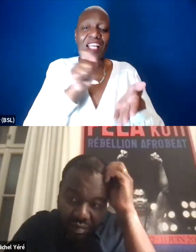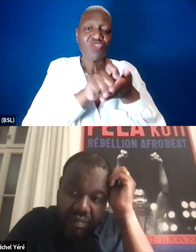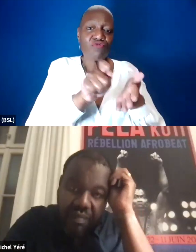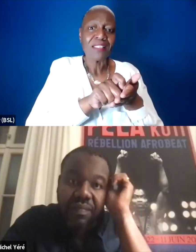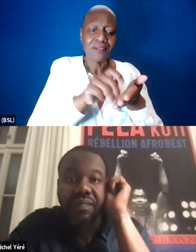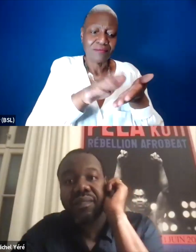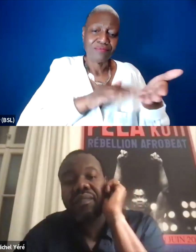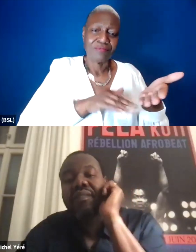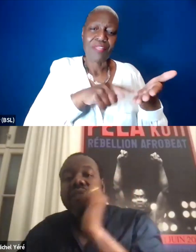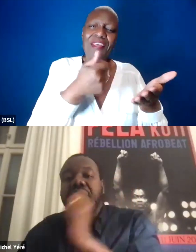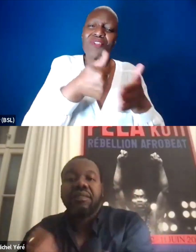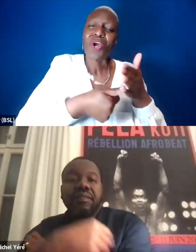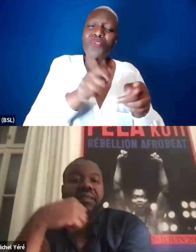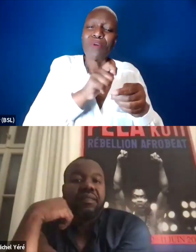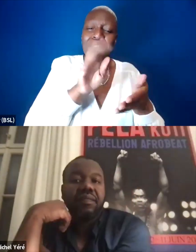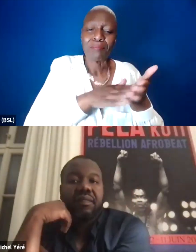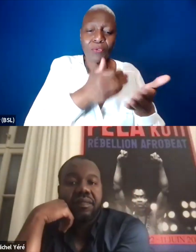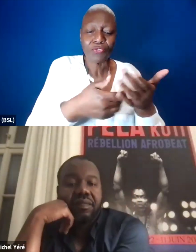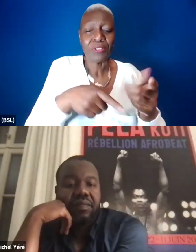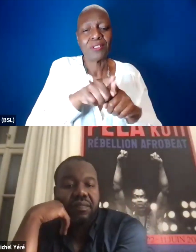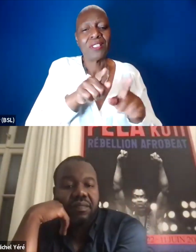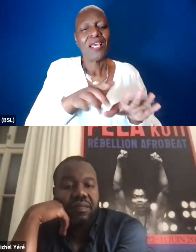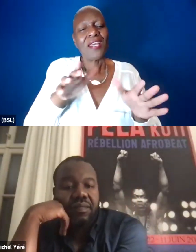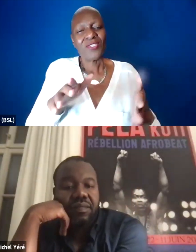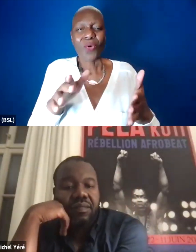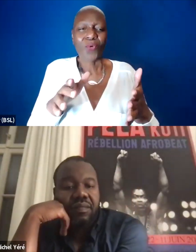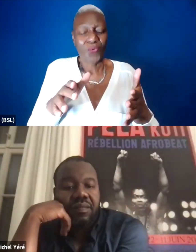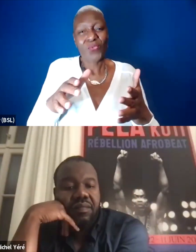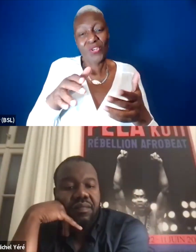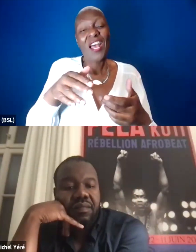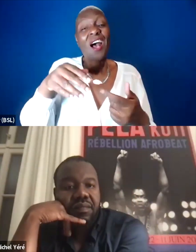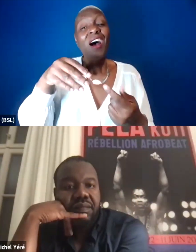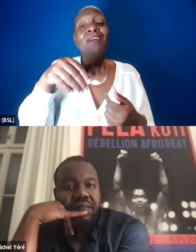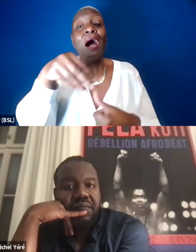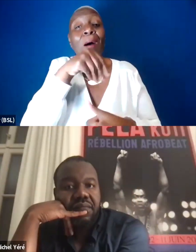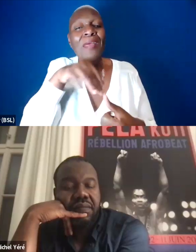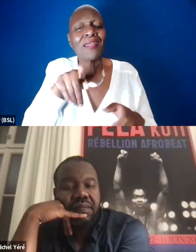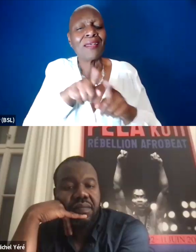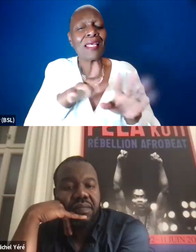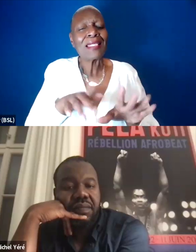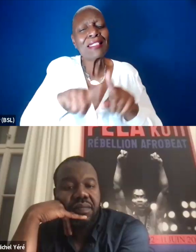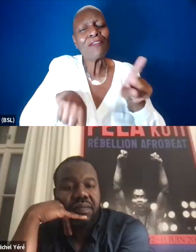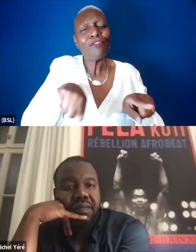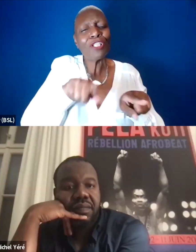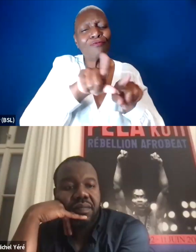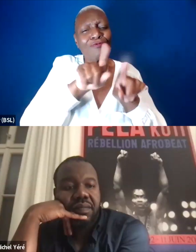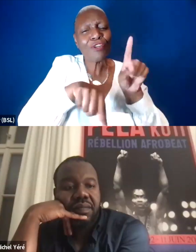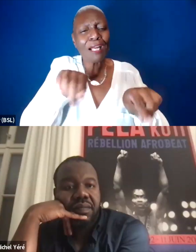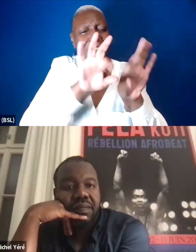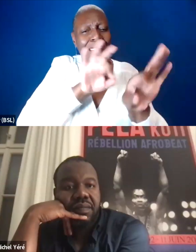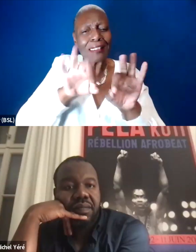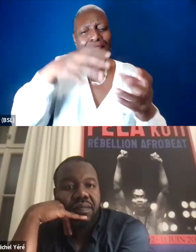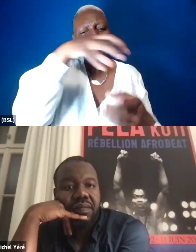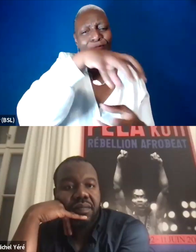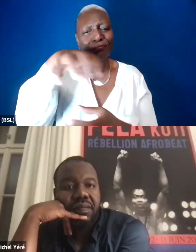then writes his poems in. Armenian is a diglossic language, so it's a language where the spoken varieties are really, really different